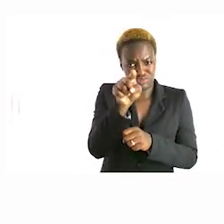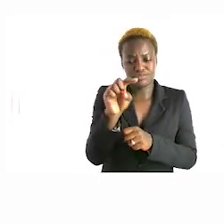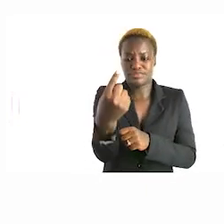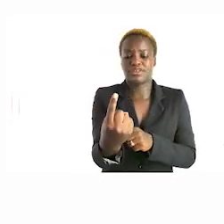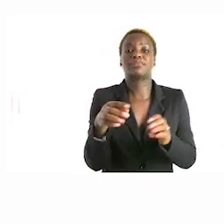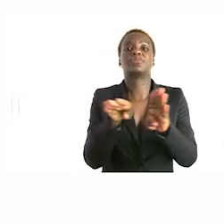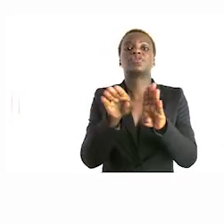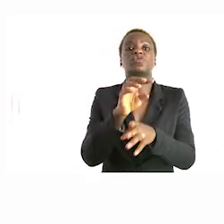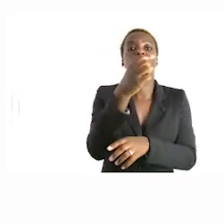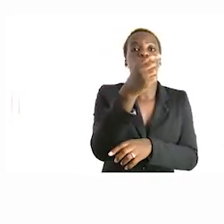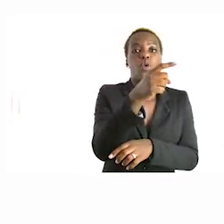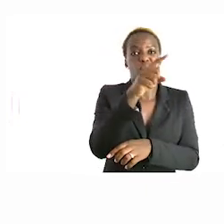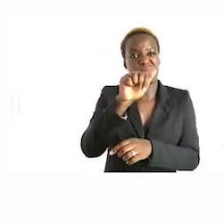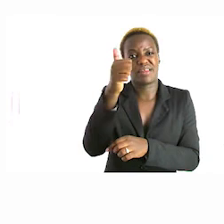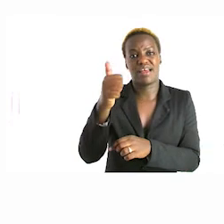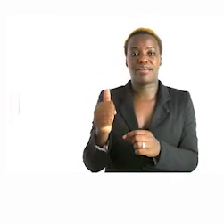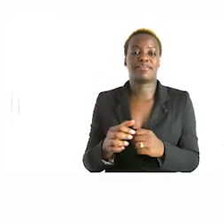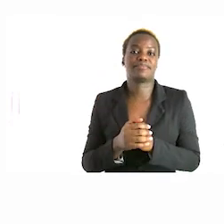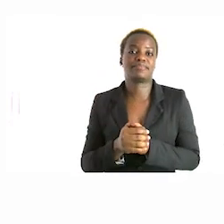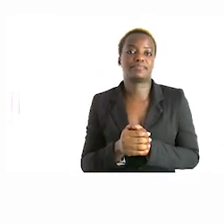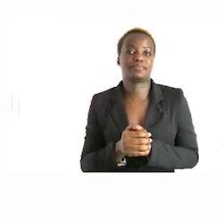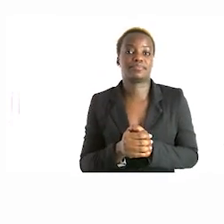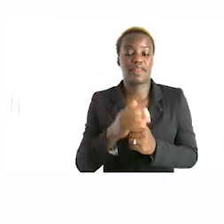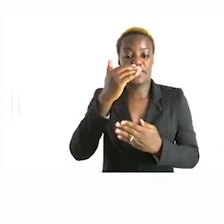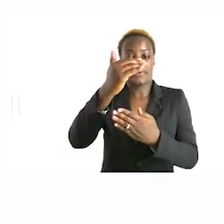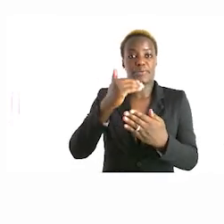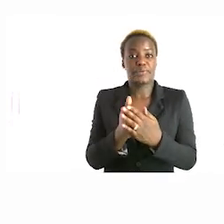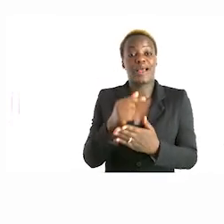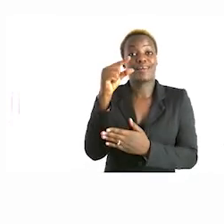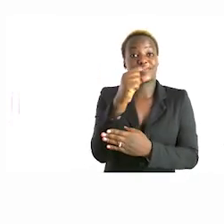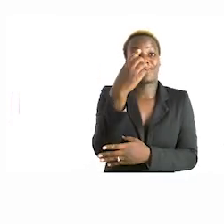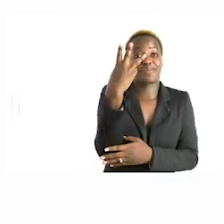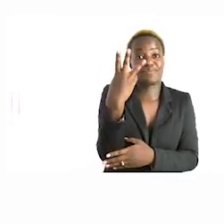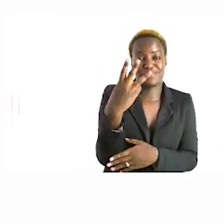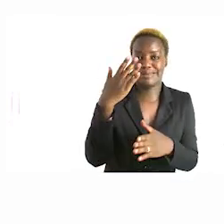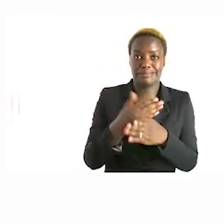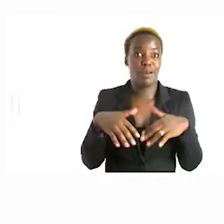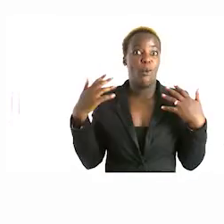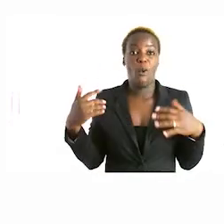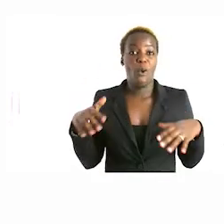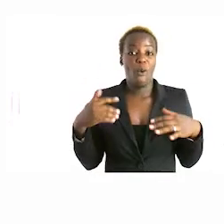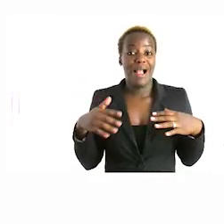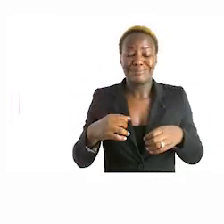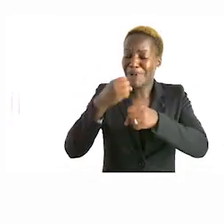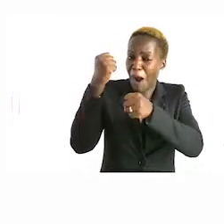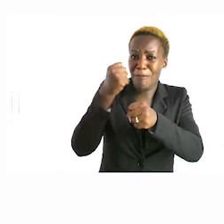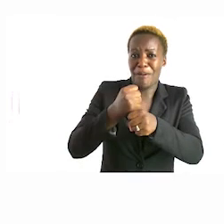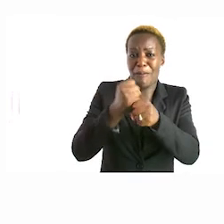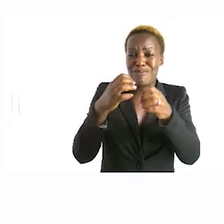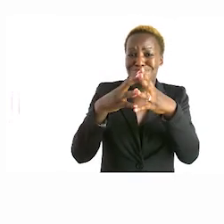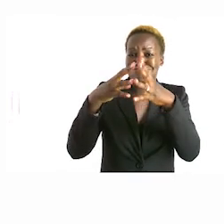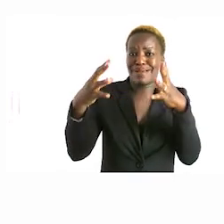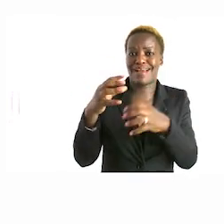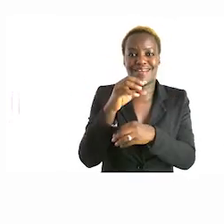on your own. And then we move on downwards to grade 3 level. Ooh, now we are having bigger